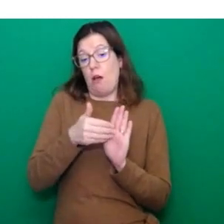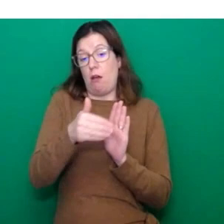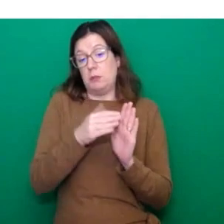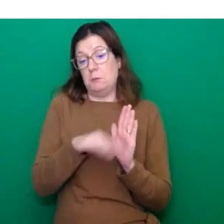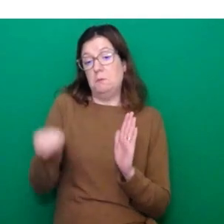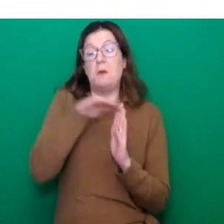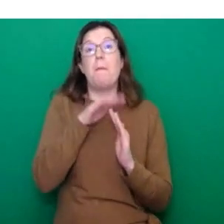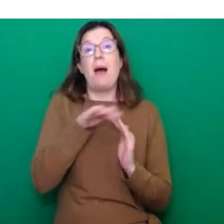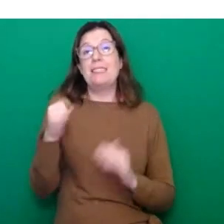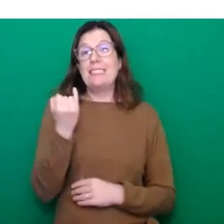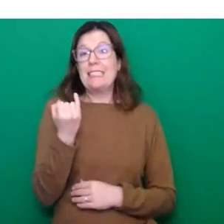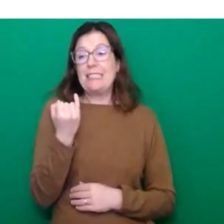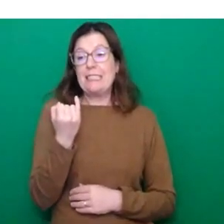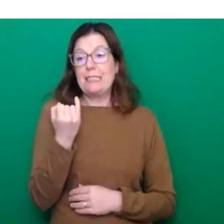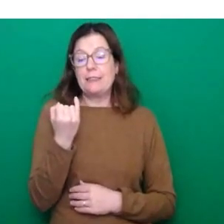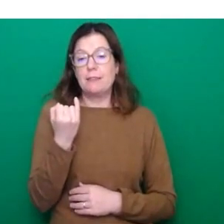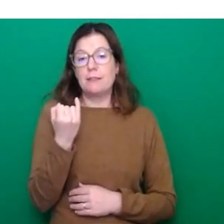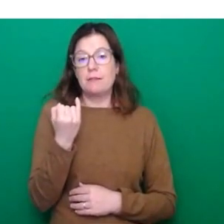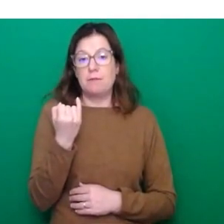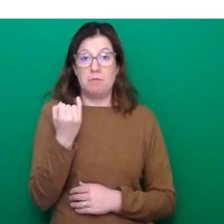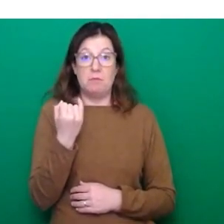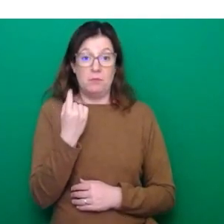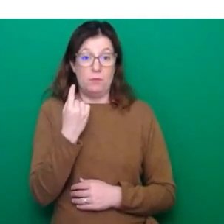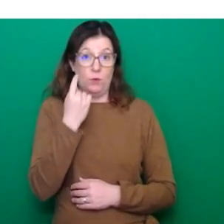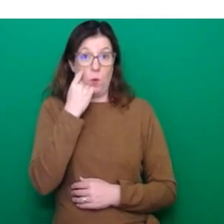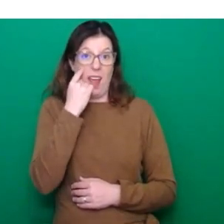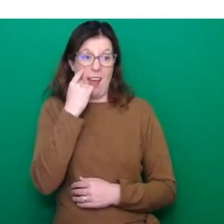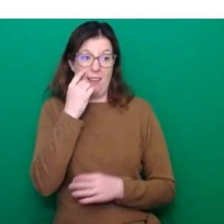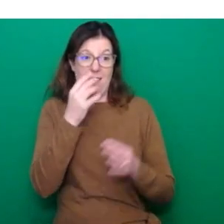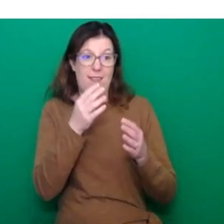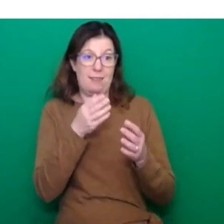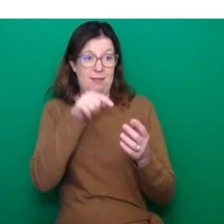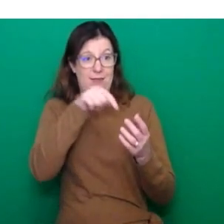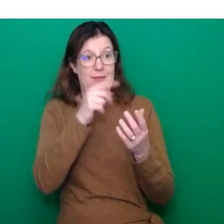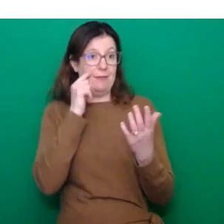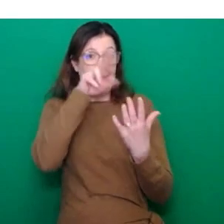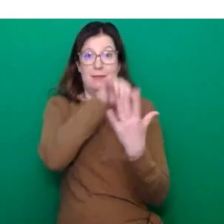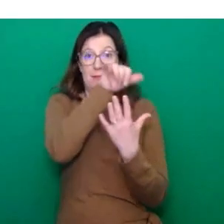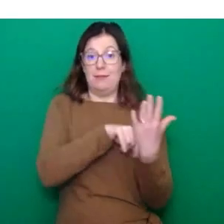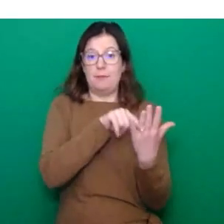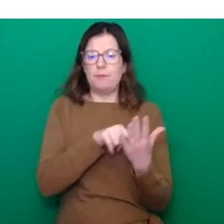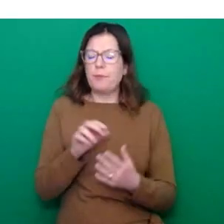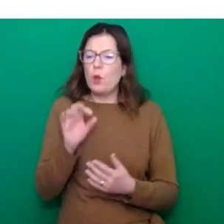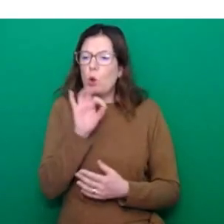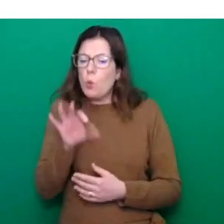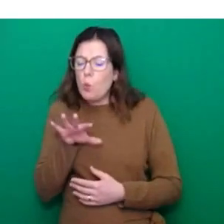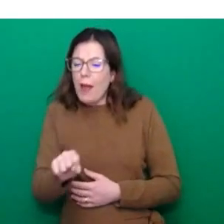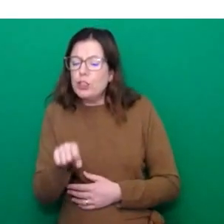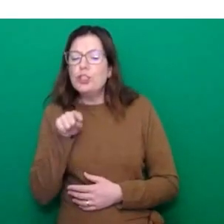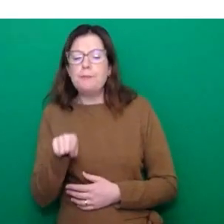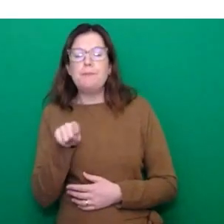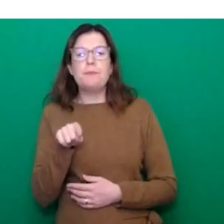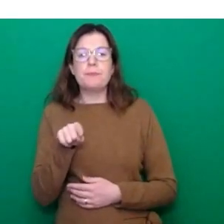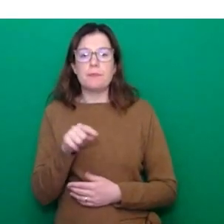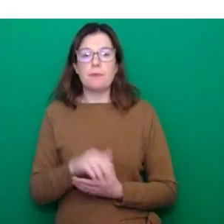6. So again, people can look up and see what that amounts to. There was a question about what